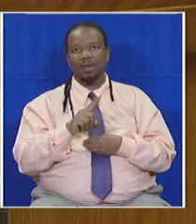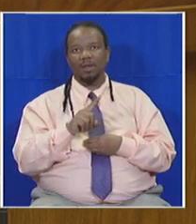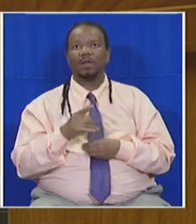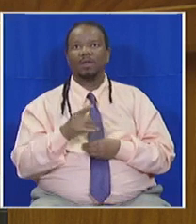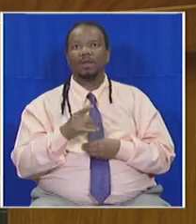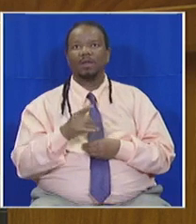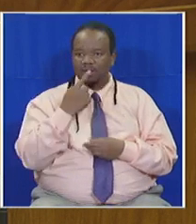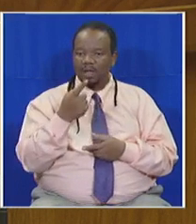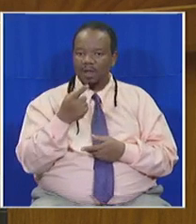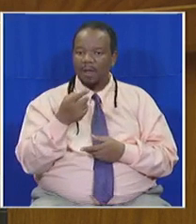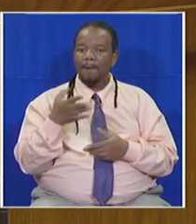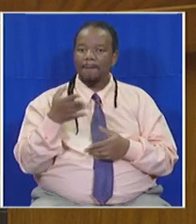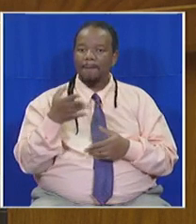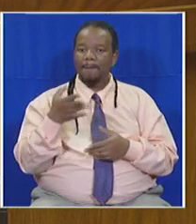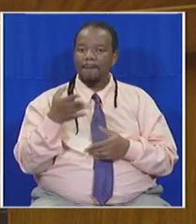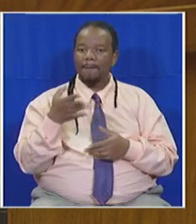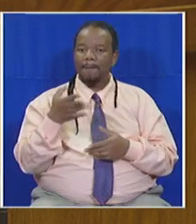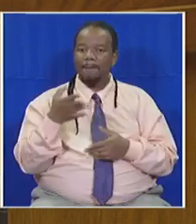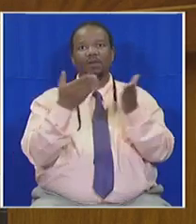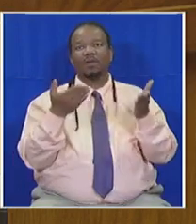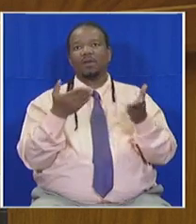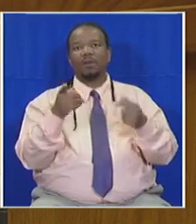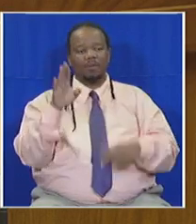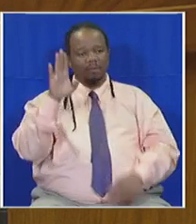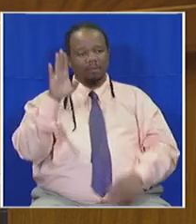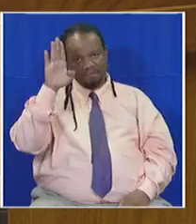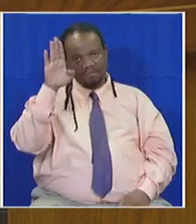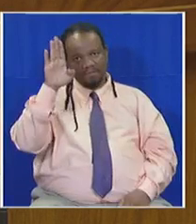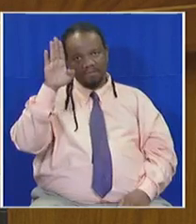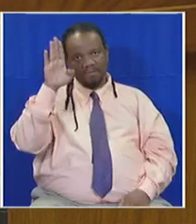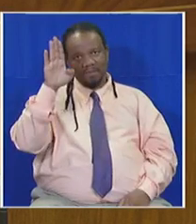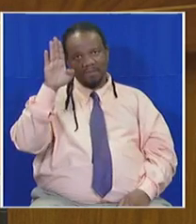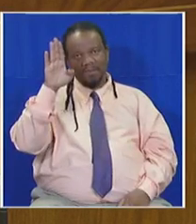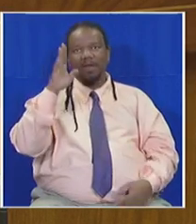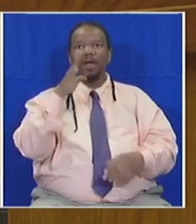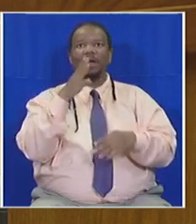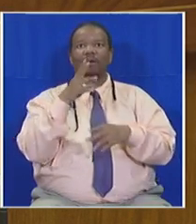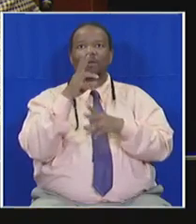the following manner. Point of order, sir. Quote.